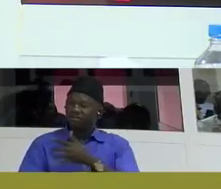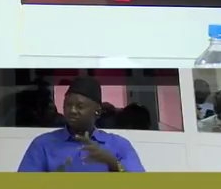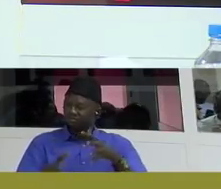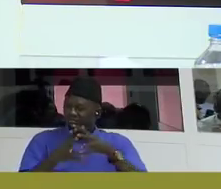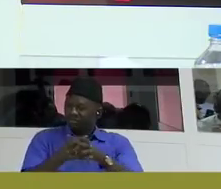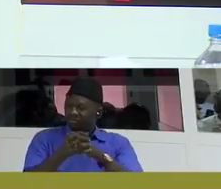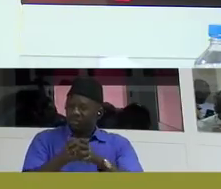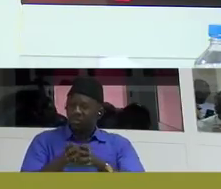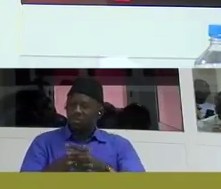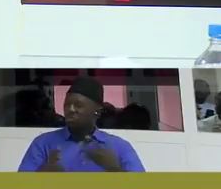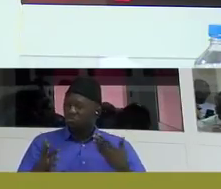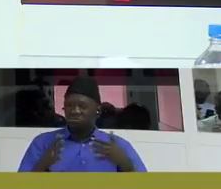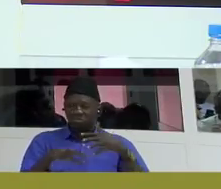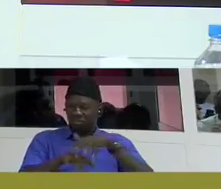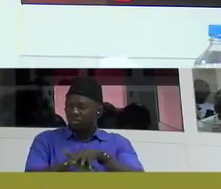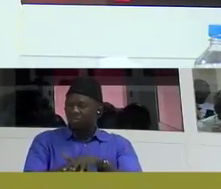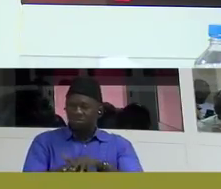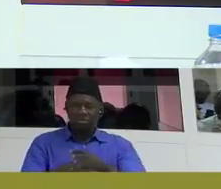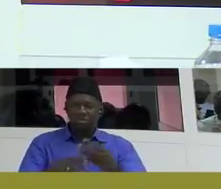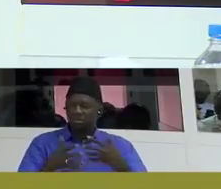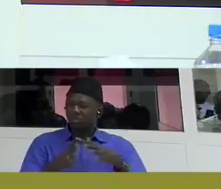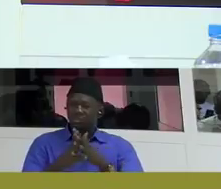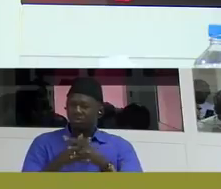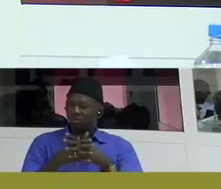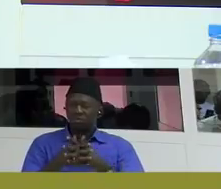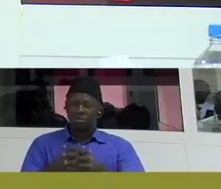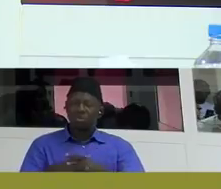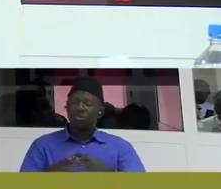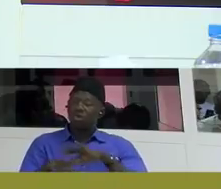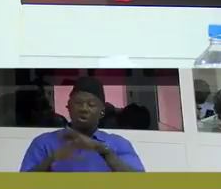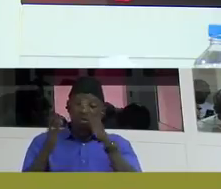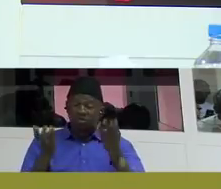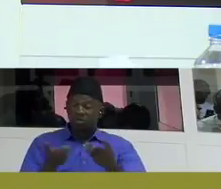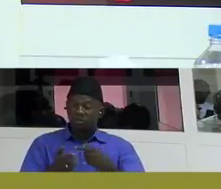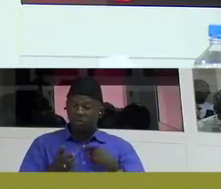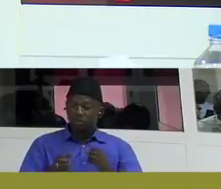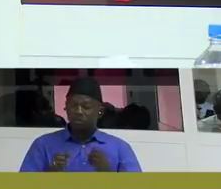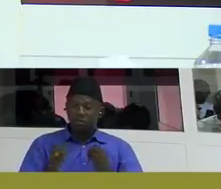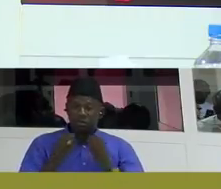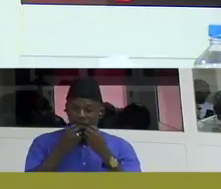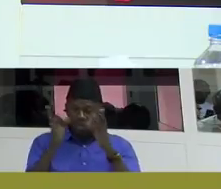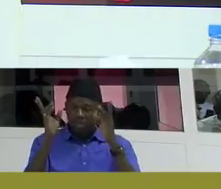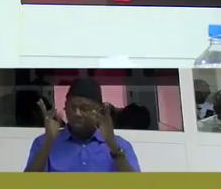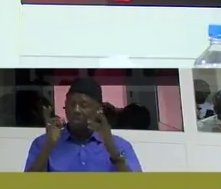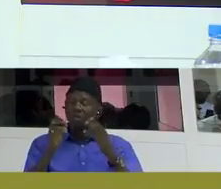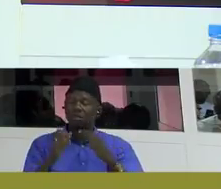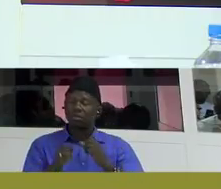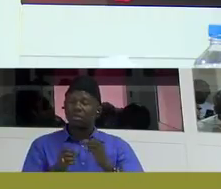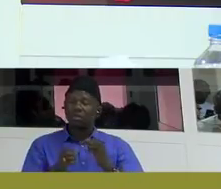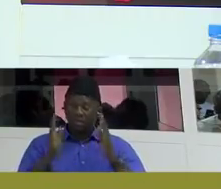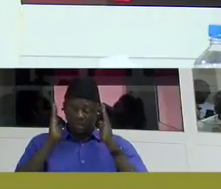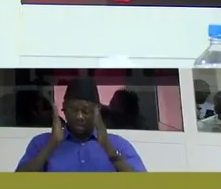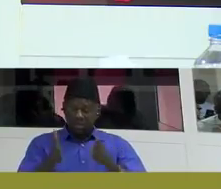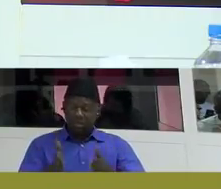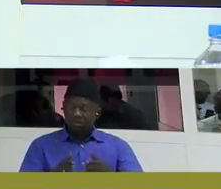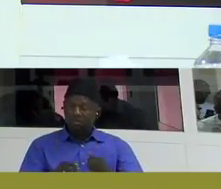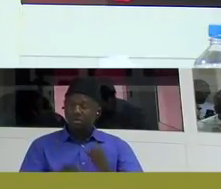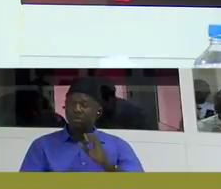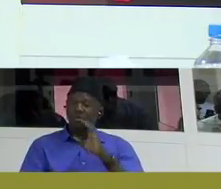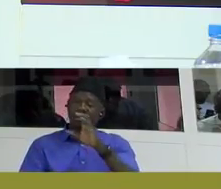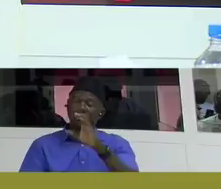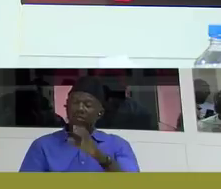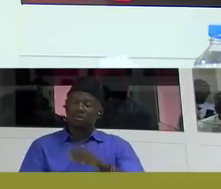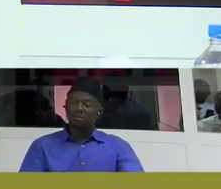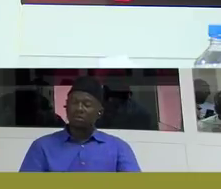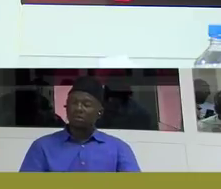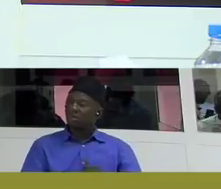sudden, you have declared it now an Islamic state, and it led to confusion. I can